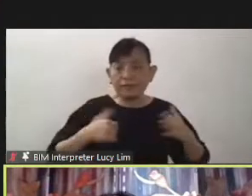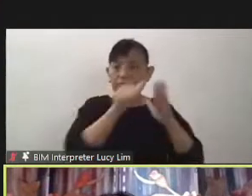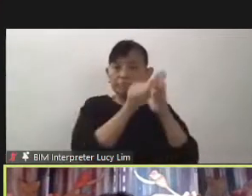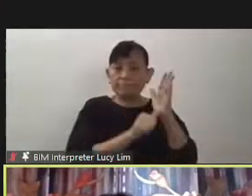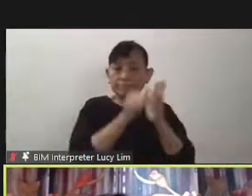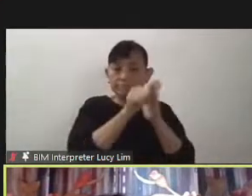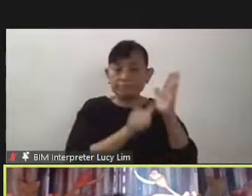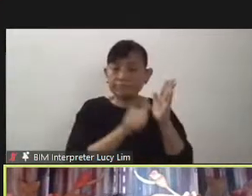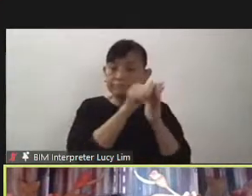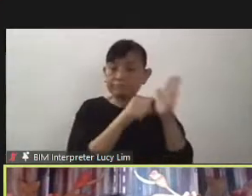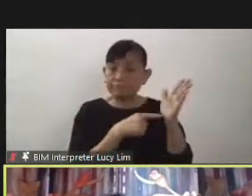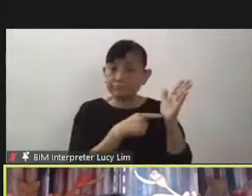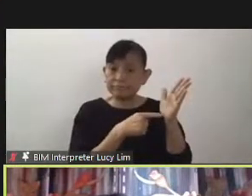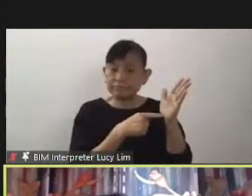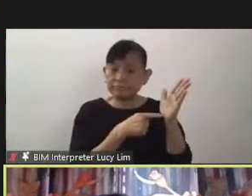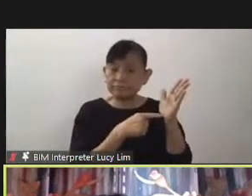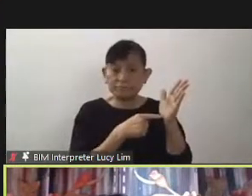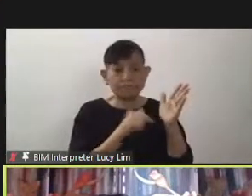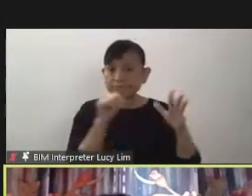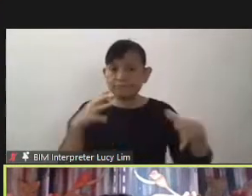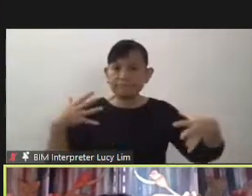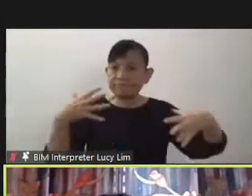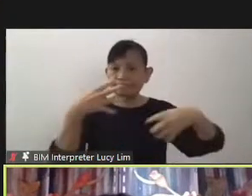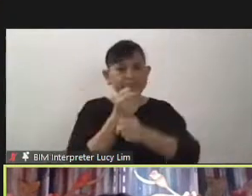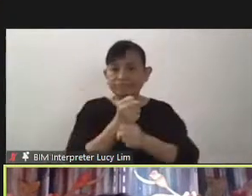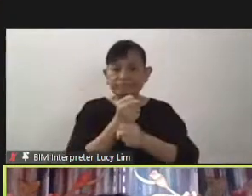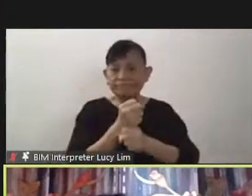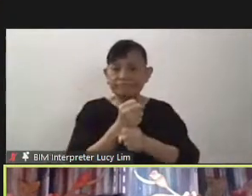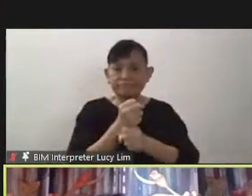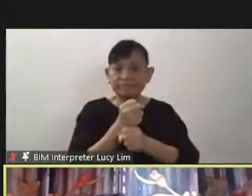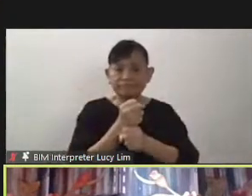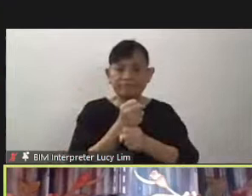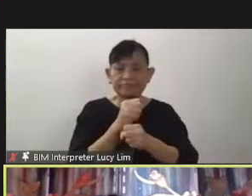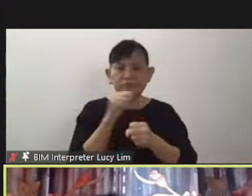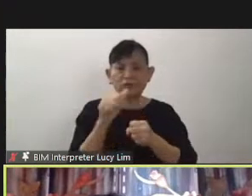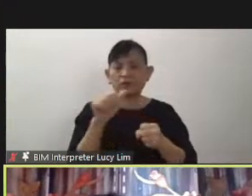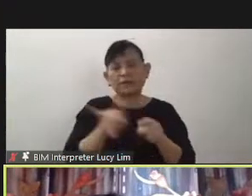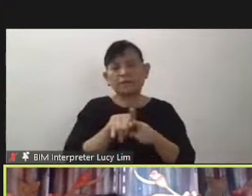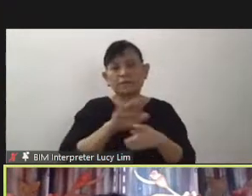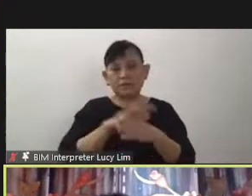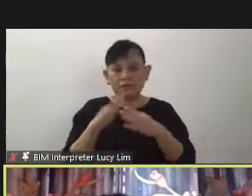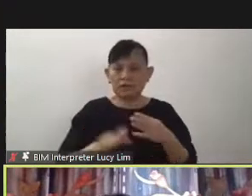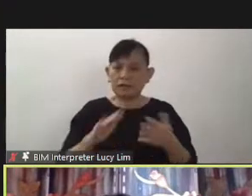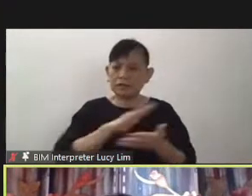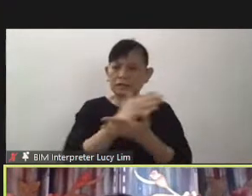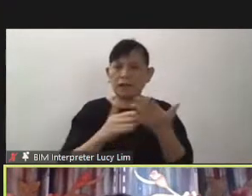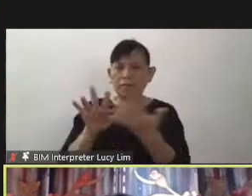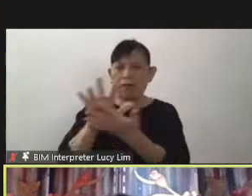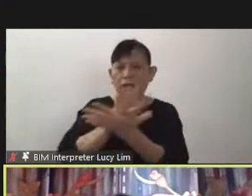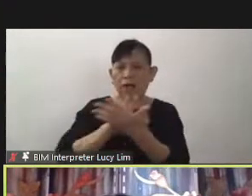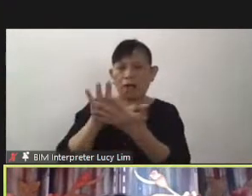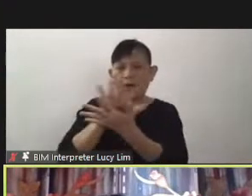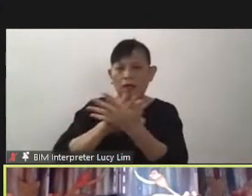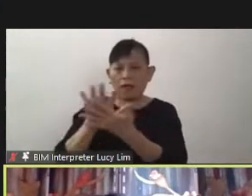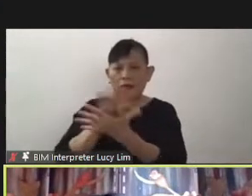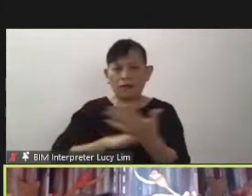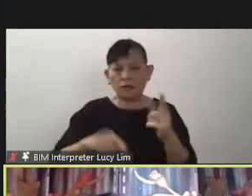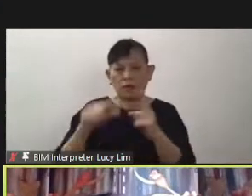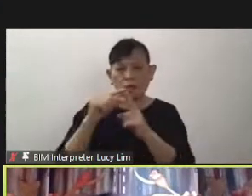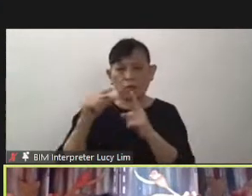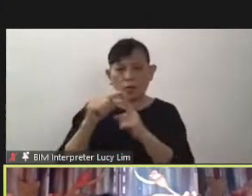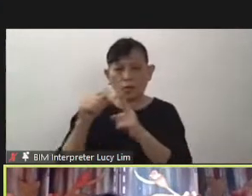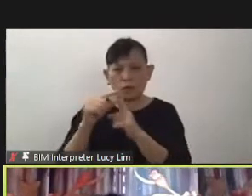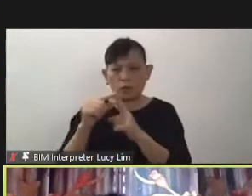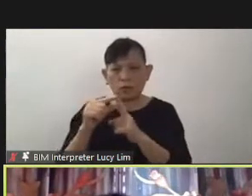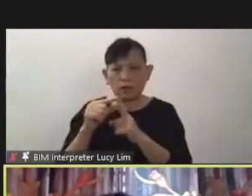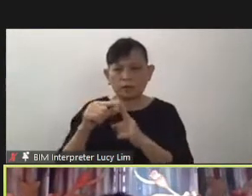the legislations are not comprehensive, and some of them sometimes are ambiguous, meaning that they use terms like, in